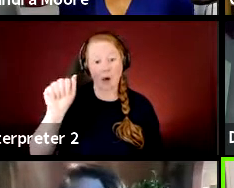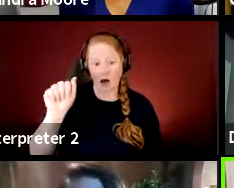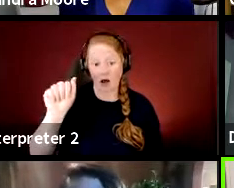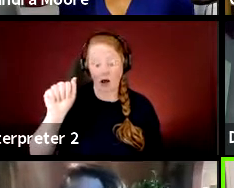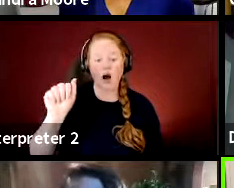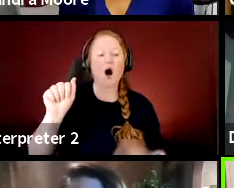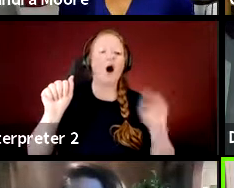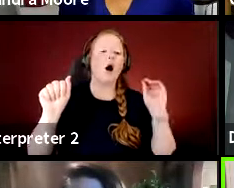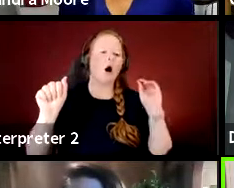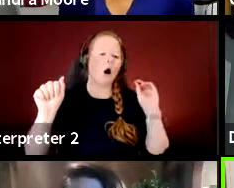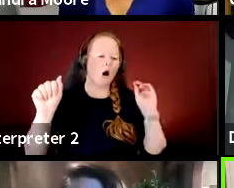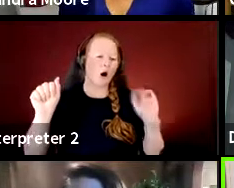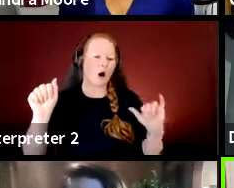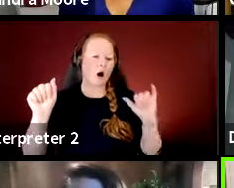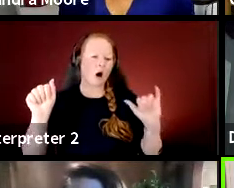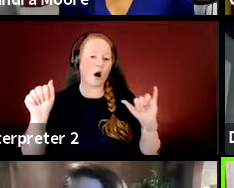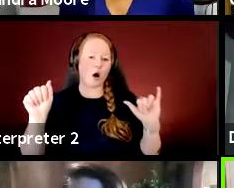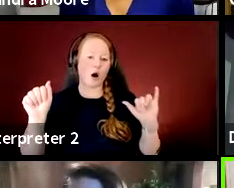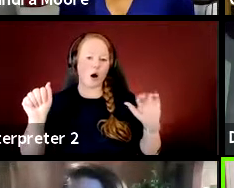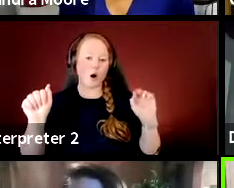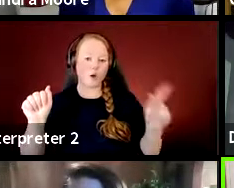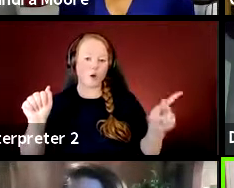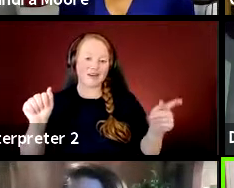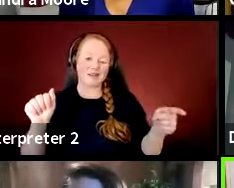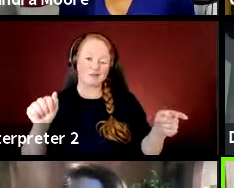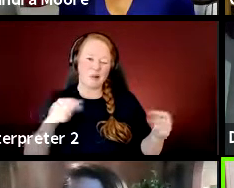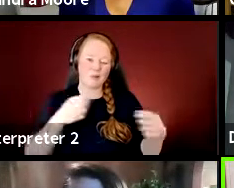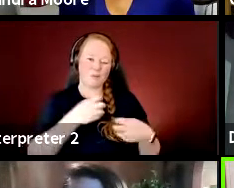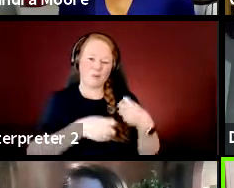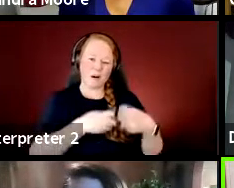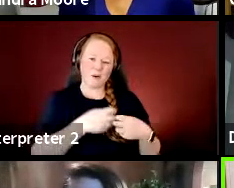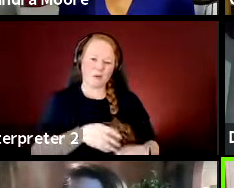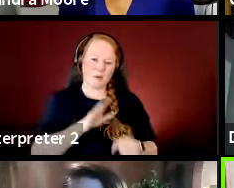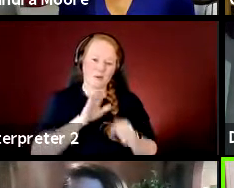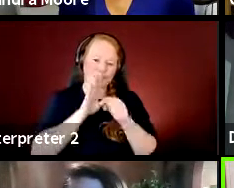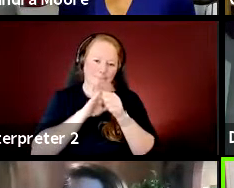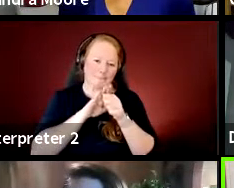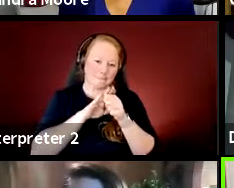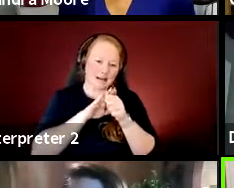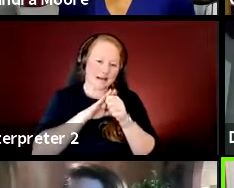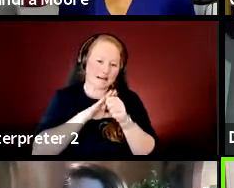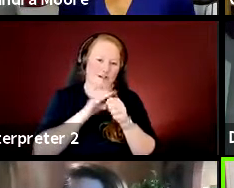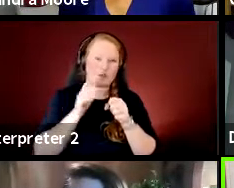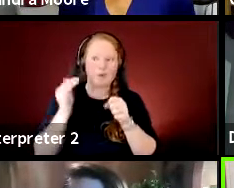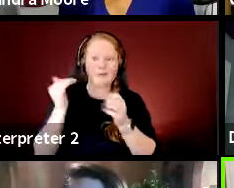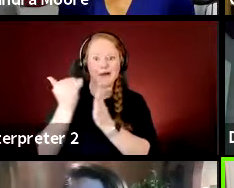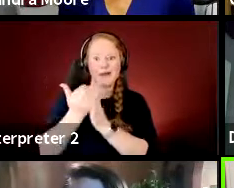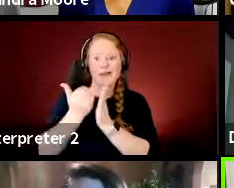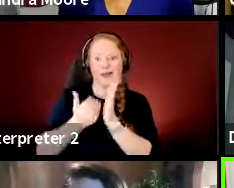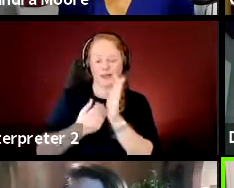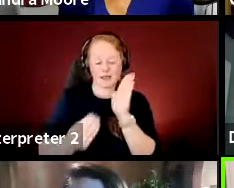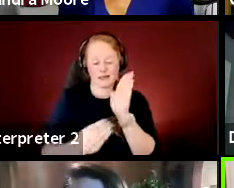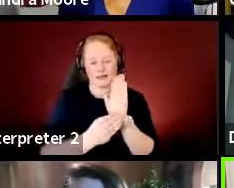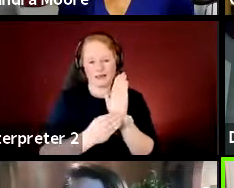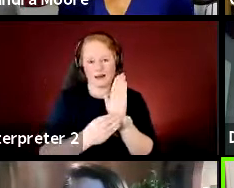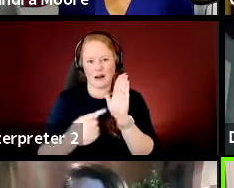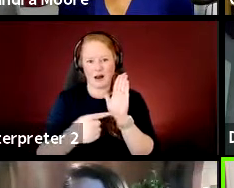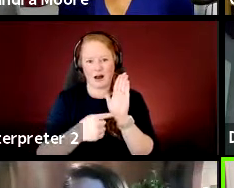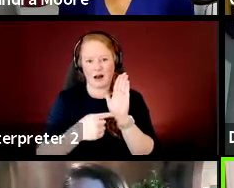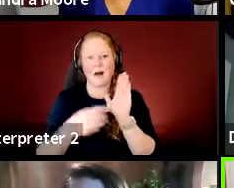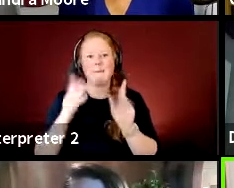Okay, Barbara is having a problem with the mic, so let's make sure she's on the list of people who receive